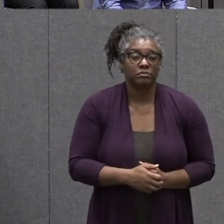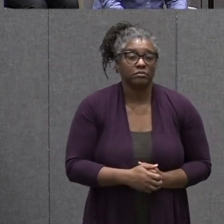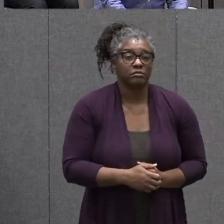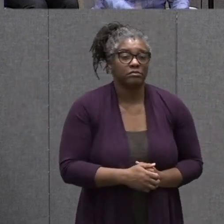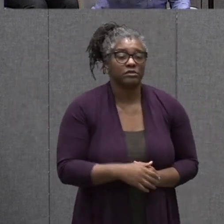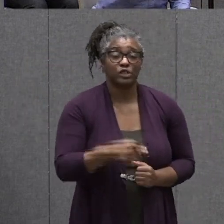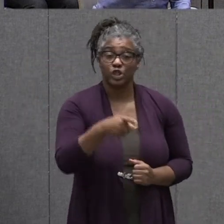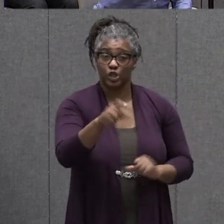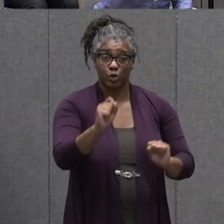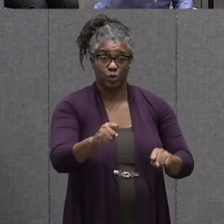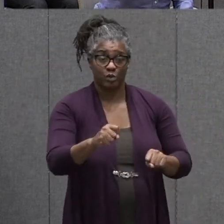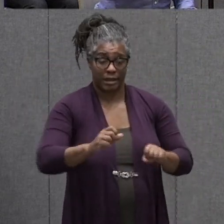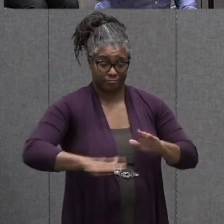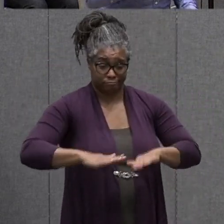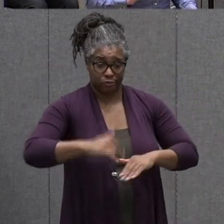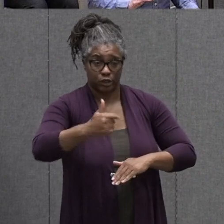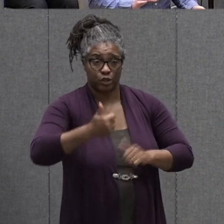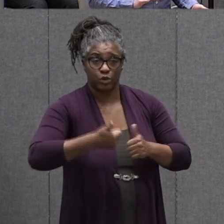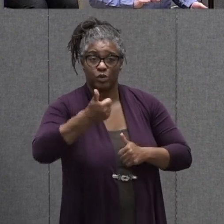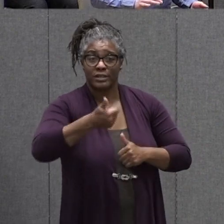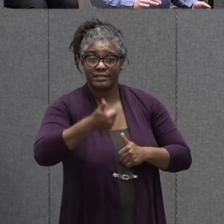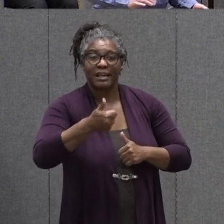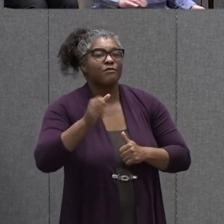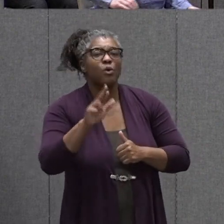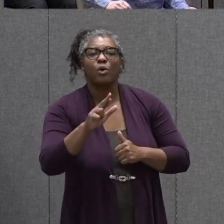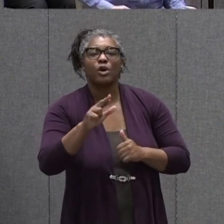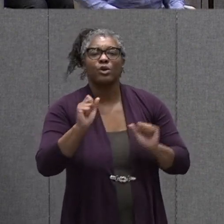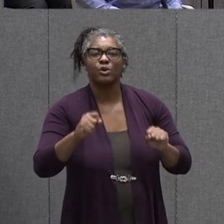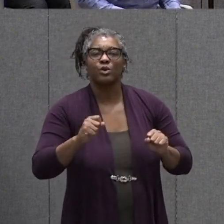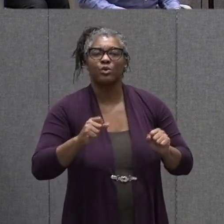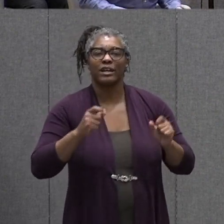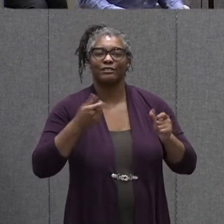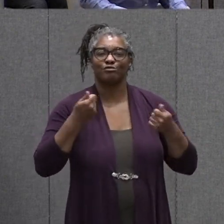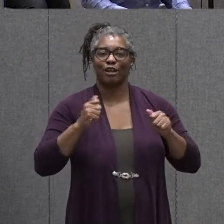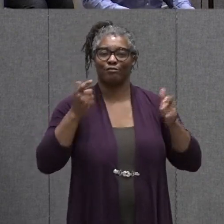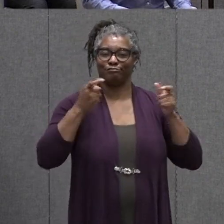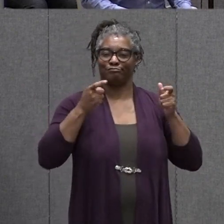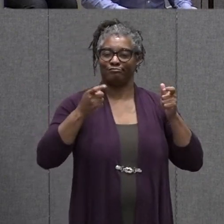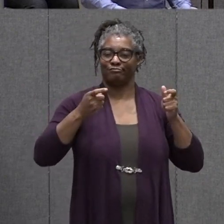Okay, let's begin with our leader drum.